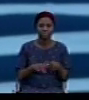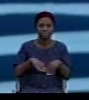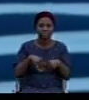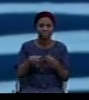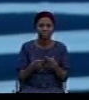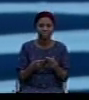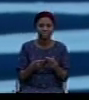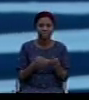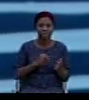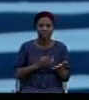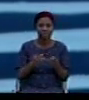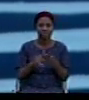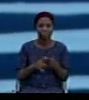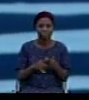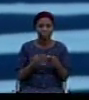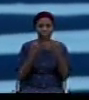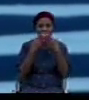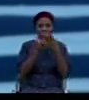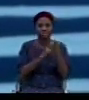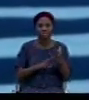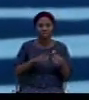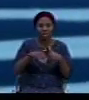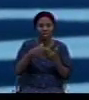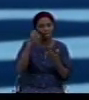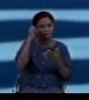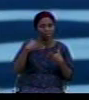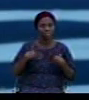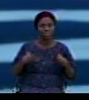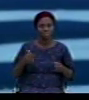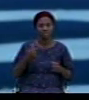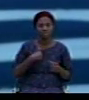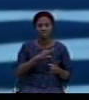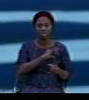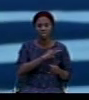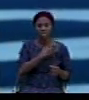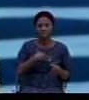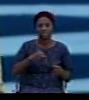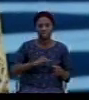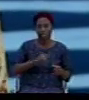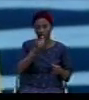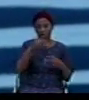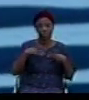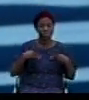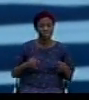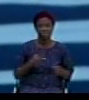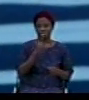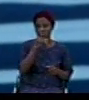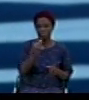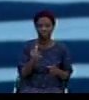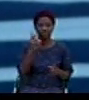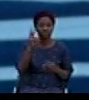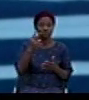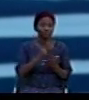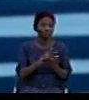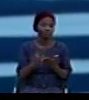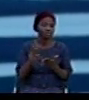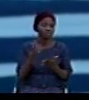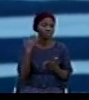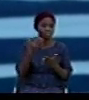I want to thank the Lord for how he has healed me, and I'm healed indeed. 2 weeks ago before the crusade, I